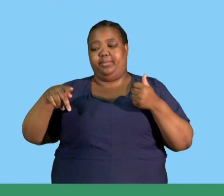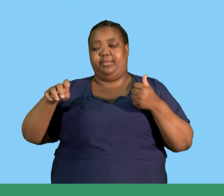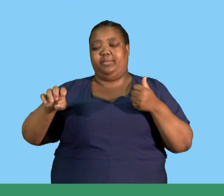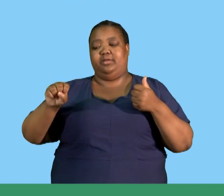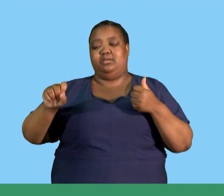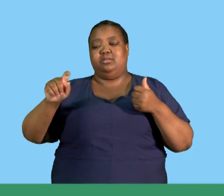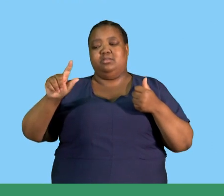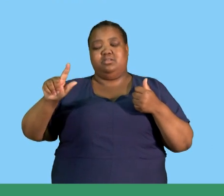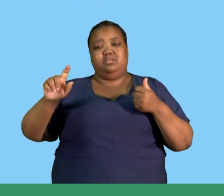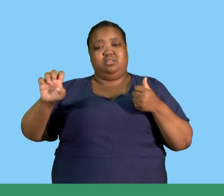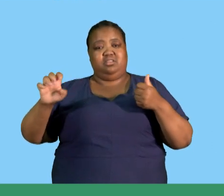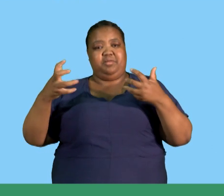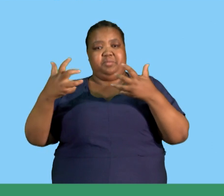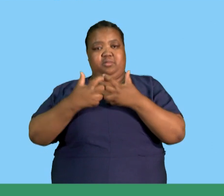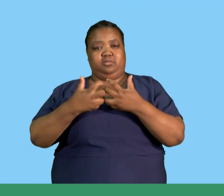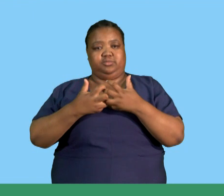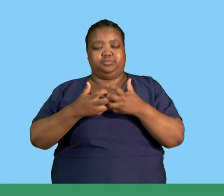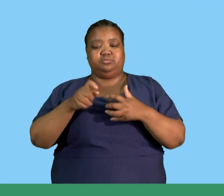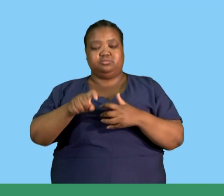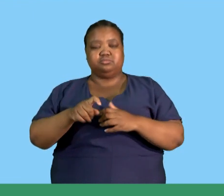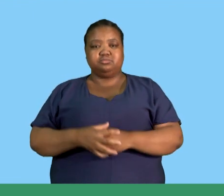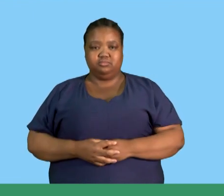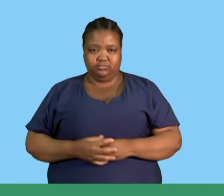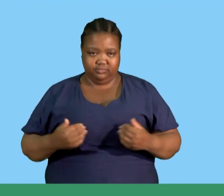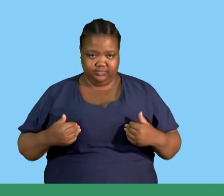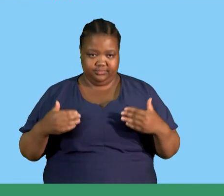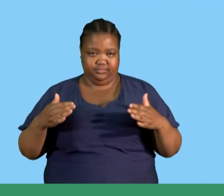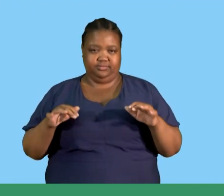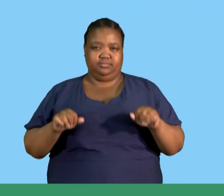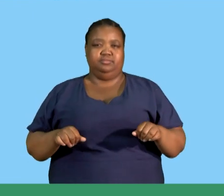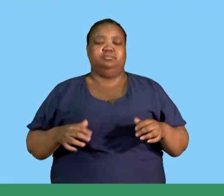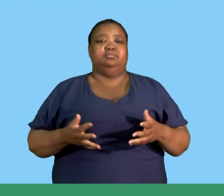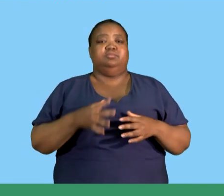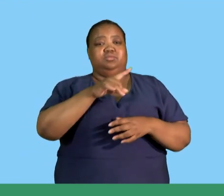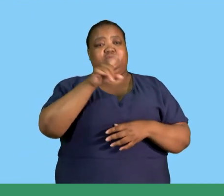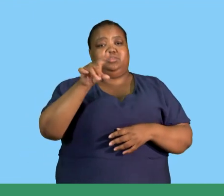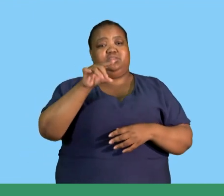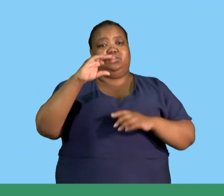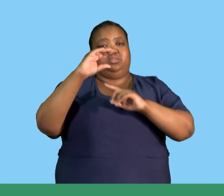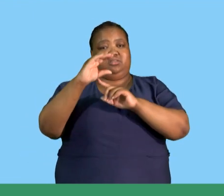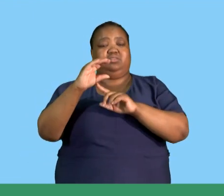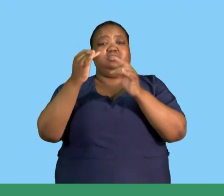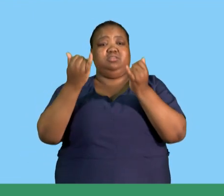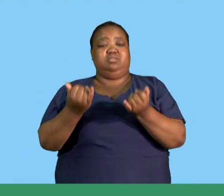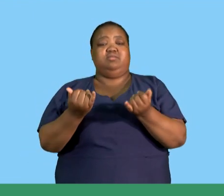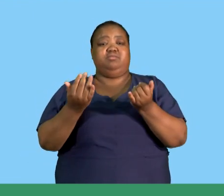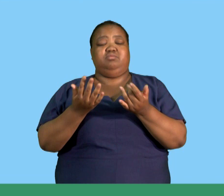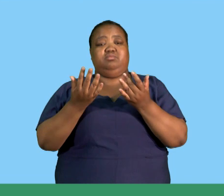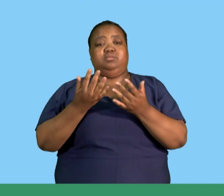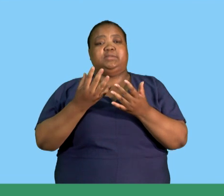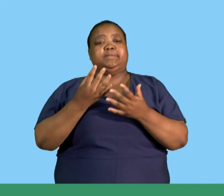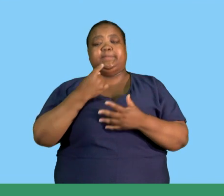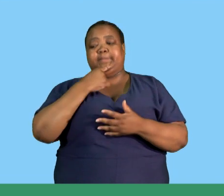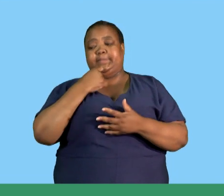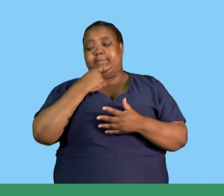PESTEL. Right, so now let's start. So ZC is unable to keep abreast with the latest